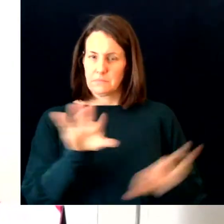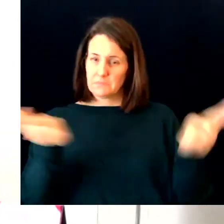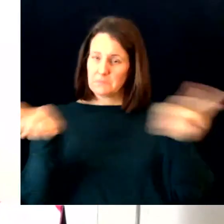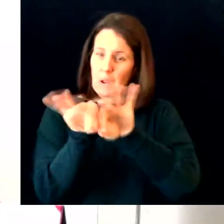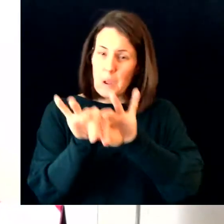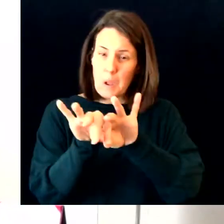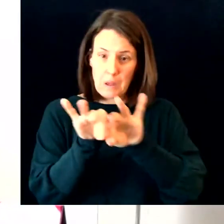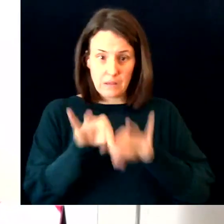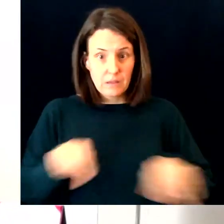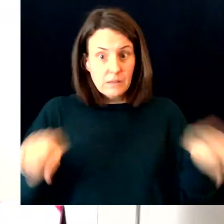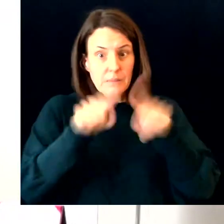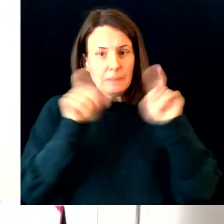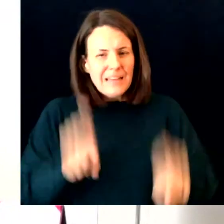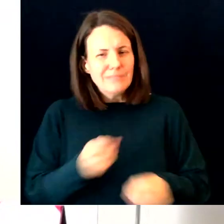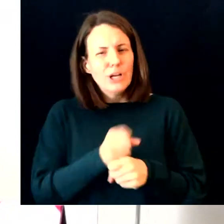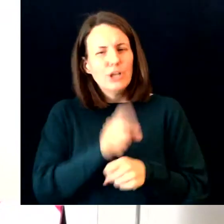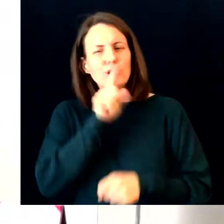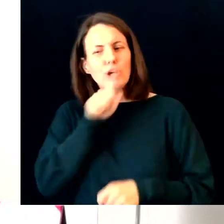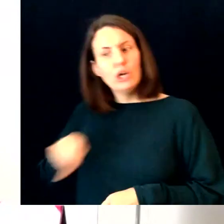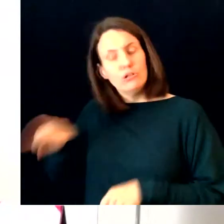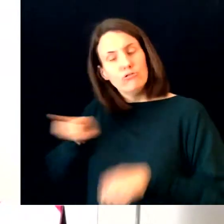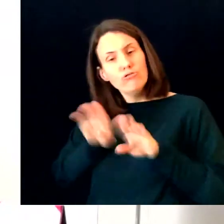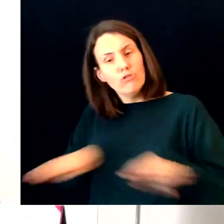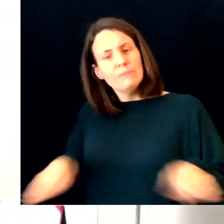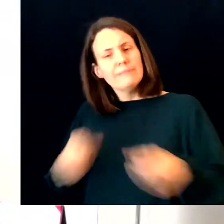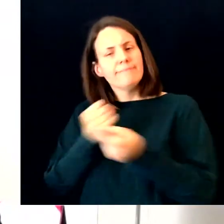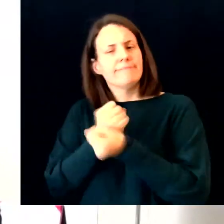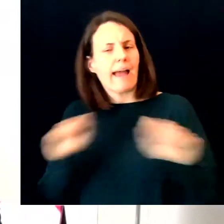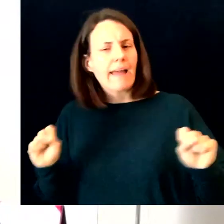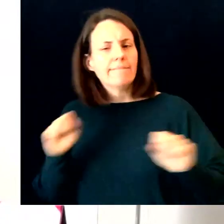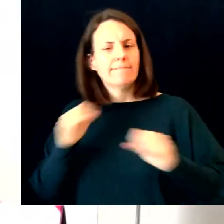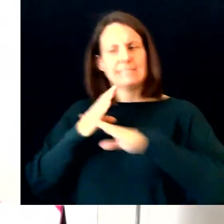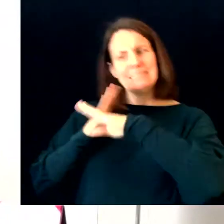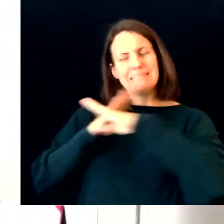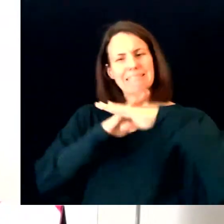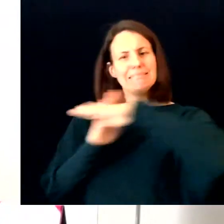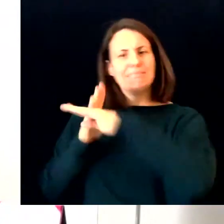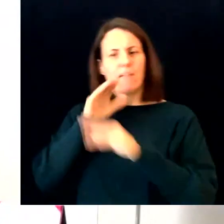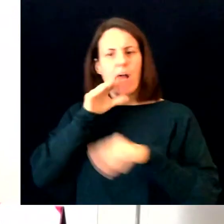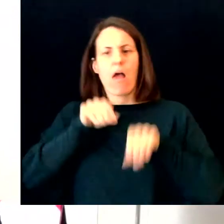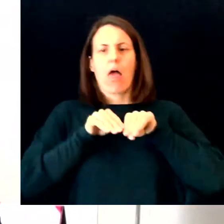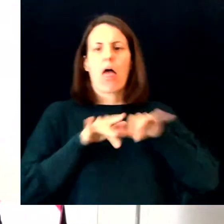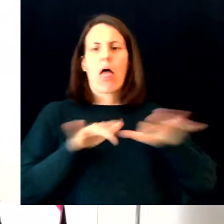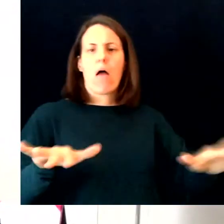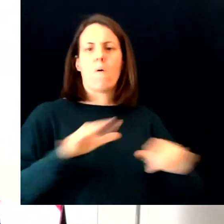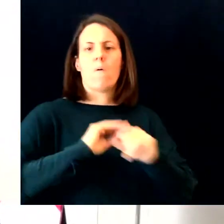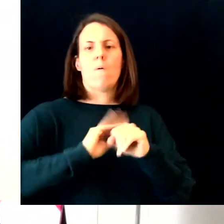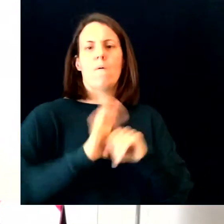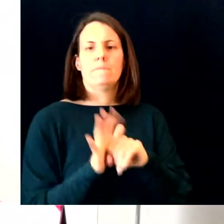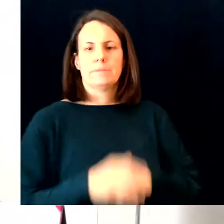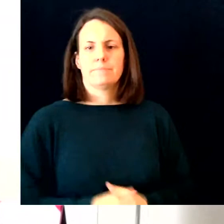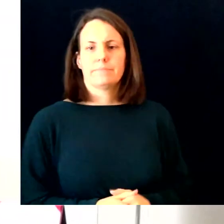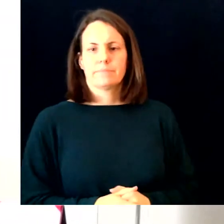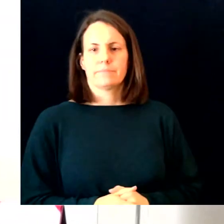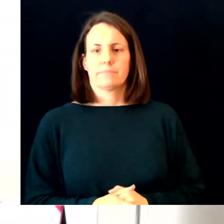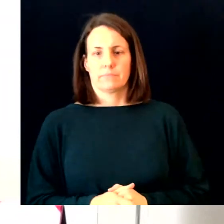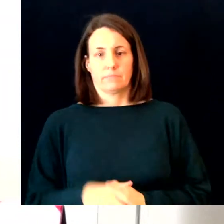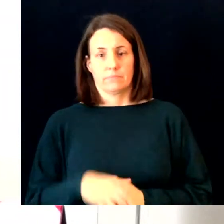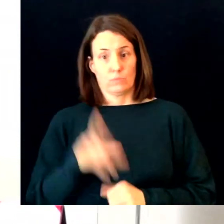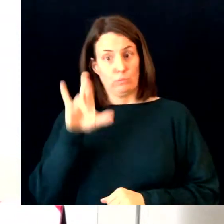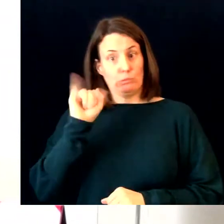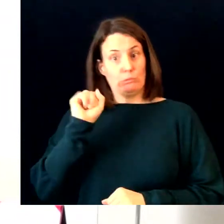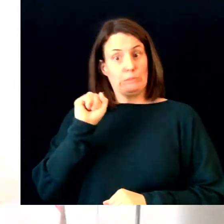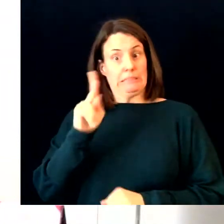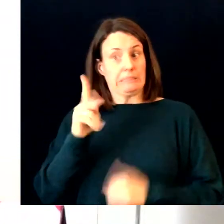The bottom line is that risking our children getting COVID-19, it is not worth the risk. And that's why I continue